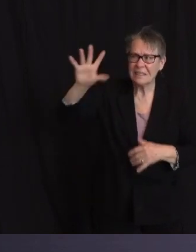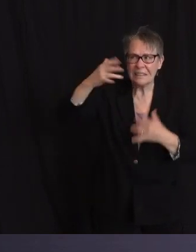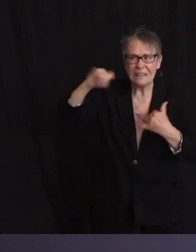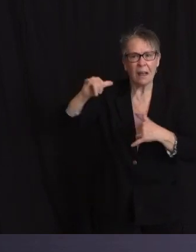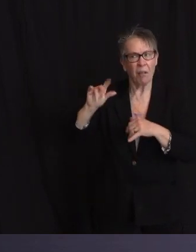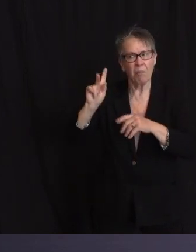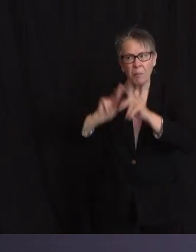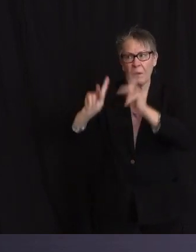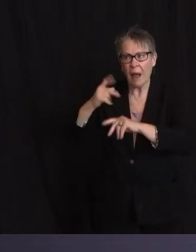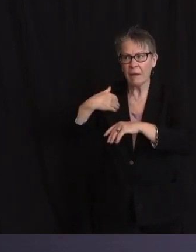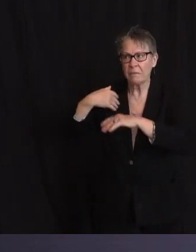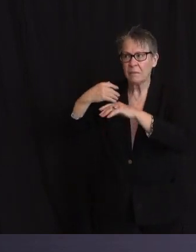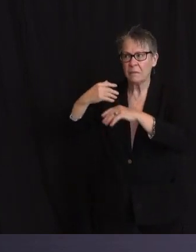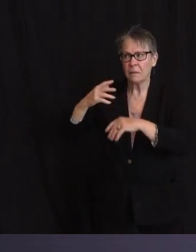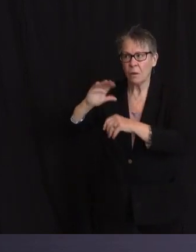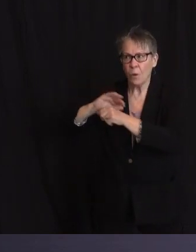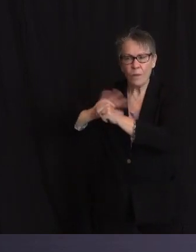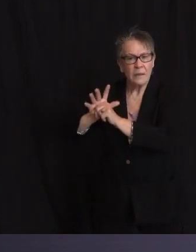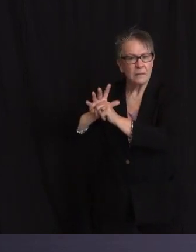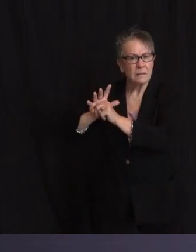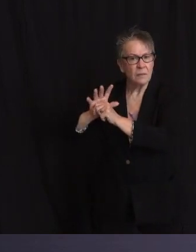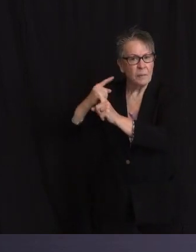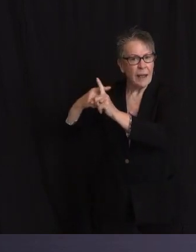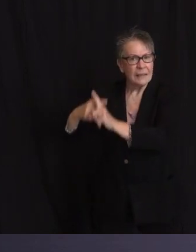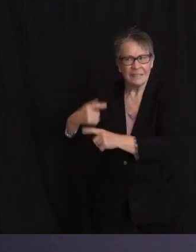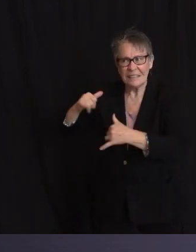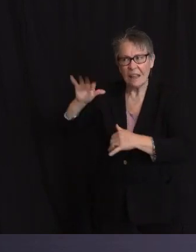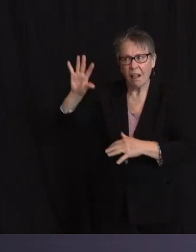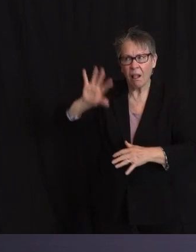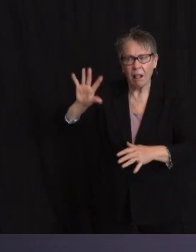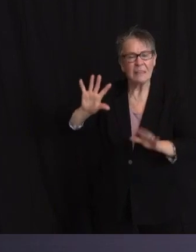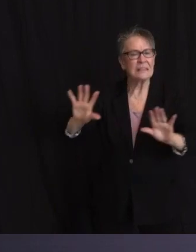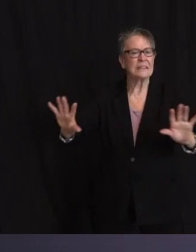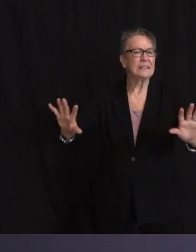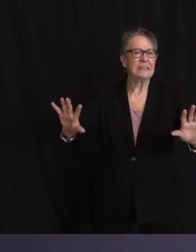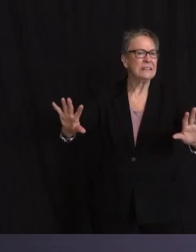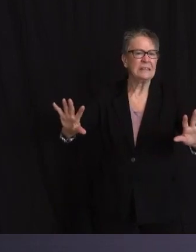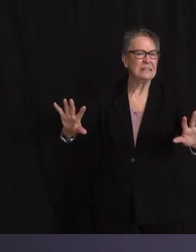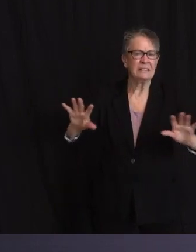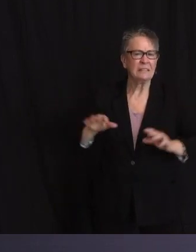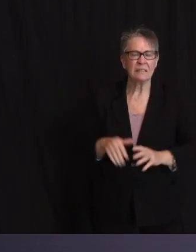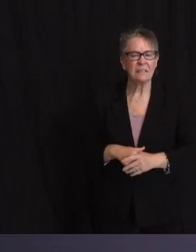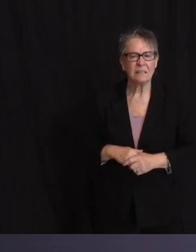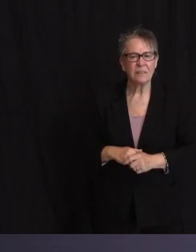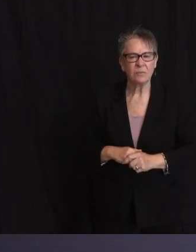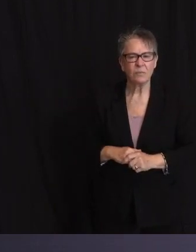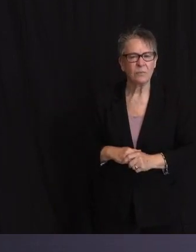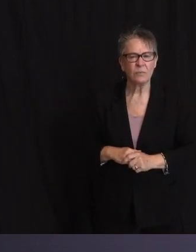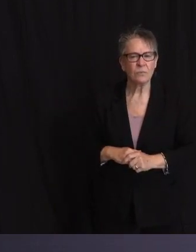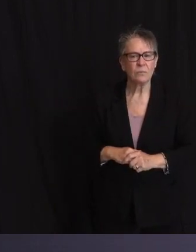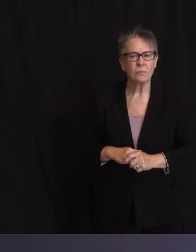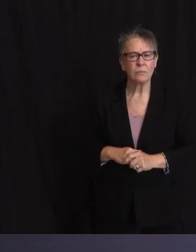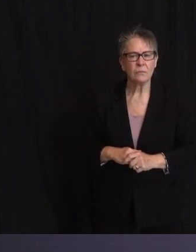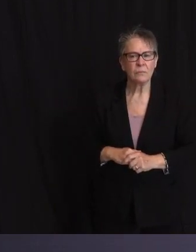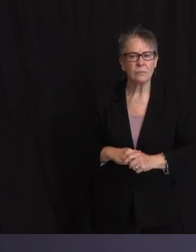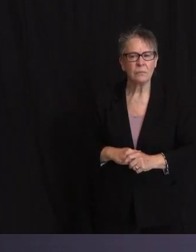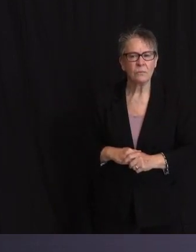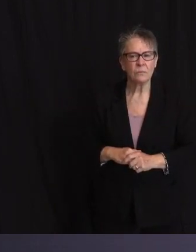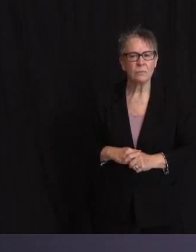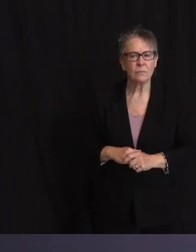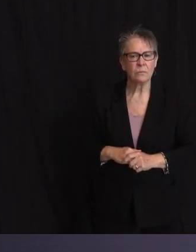with me? Please feel free to. Everyone else does. No, so far all of our executive orders have applied across the state. Could I see it potentially, perhaps,